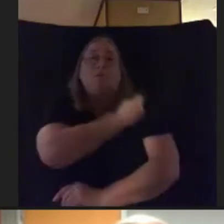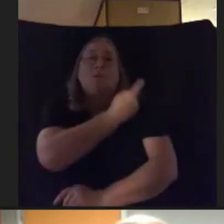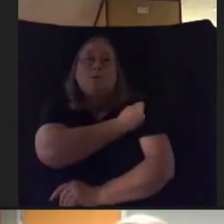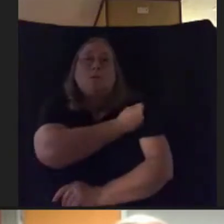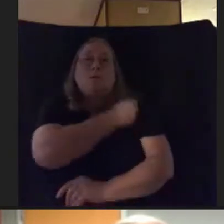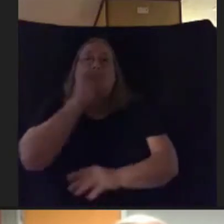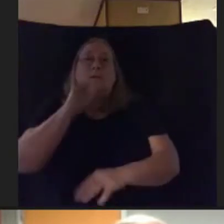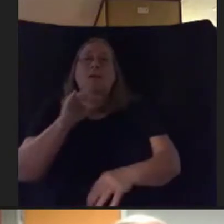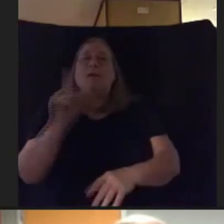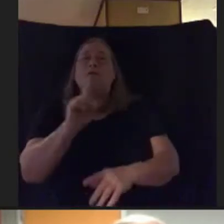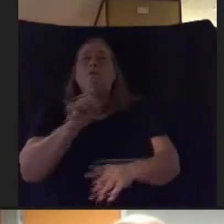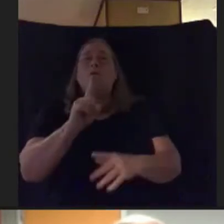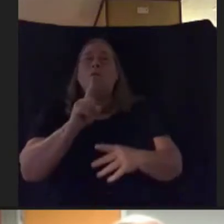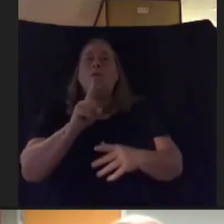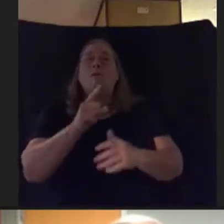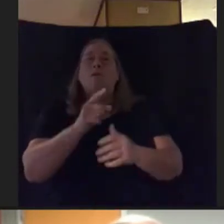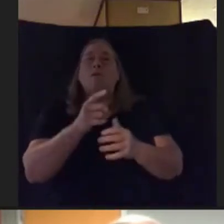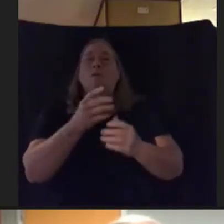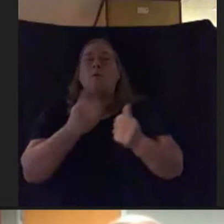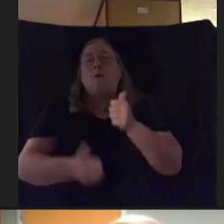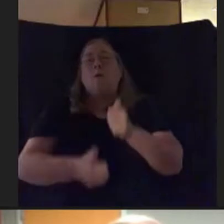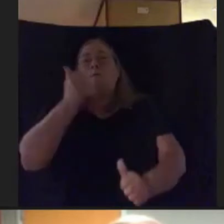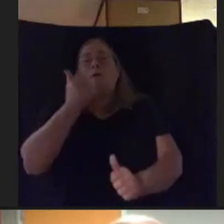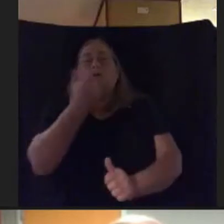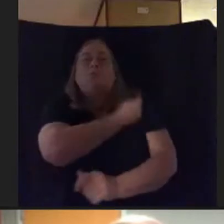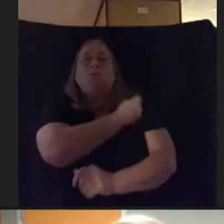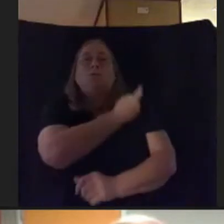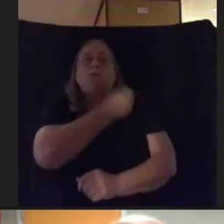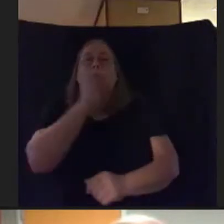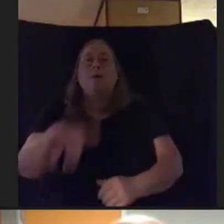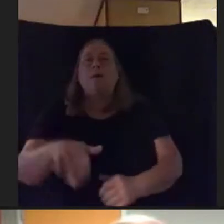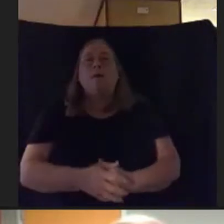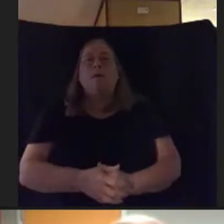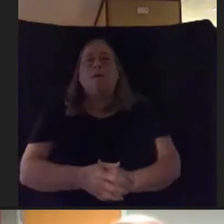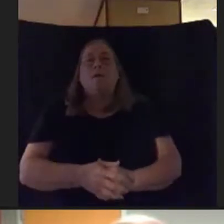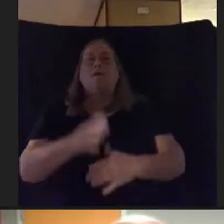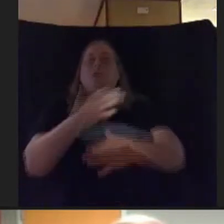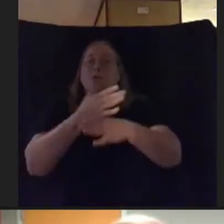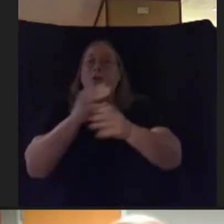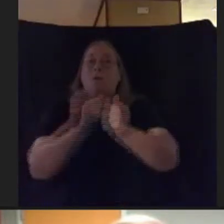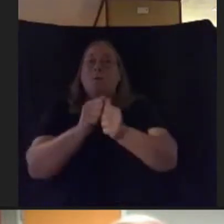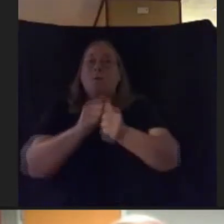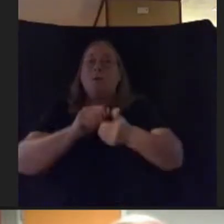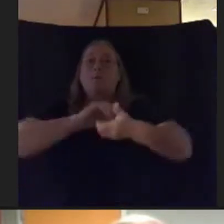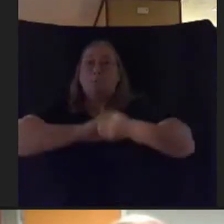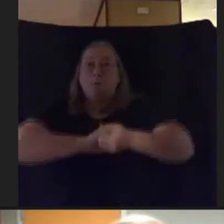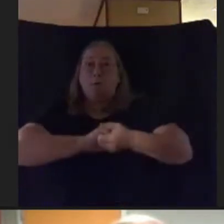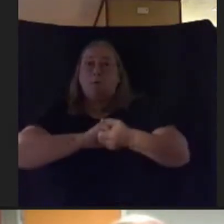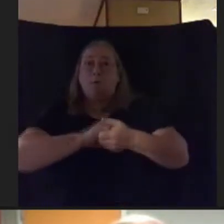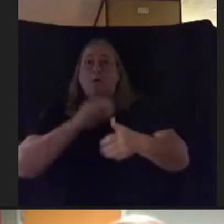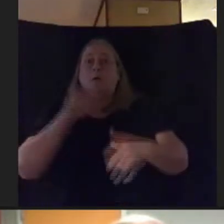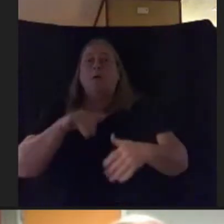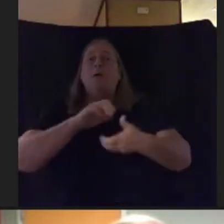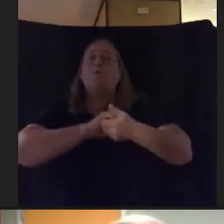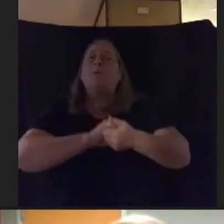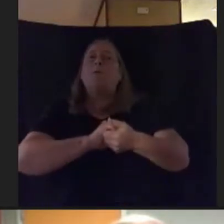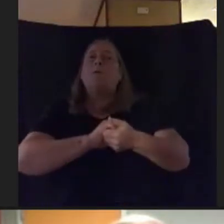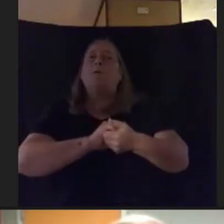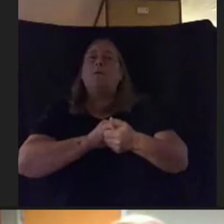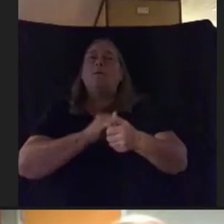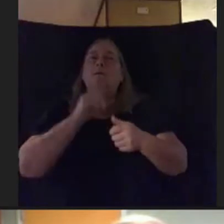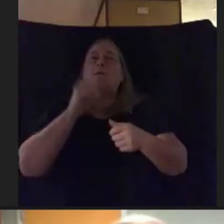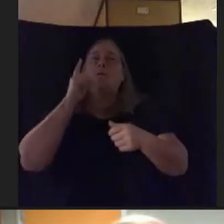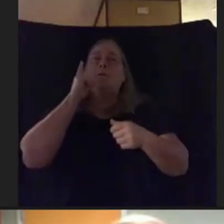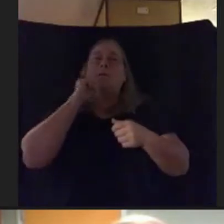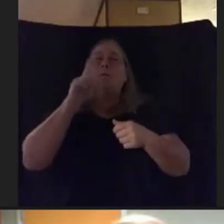of our throughput. The remainder will be shared with partners, especially partners in areas where we don't have